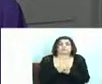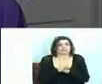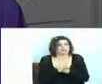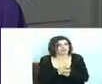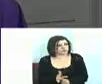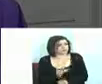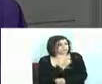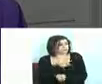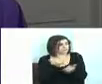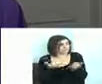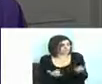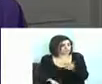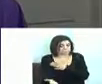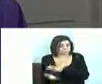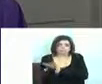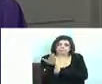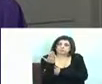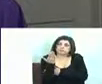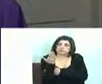Touch us this morning.